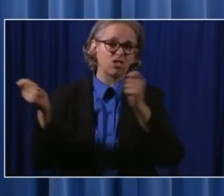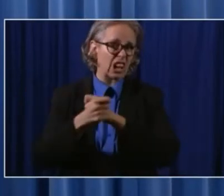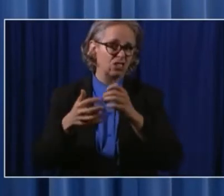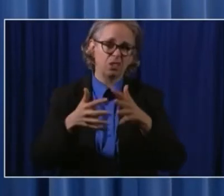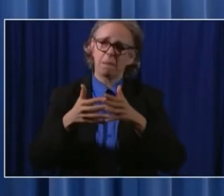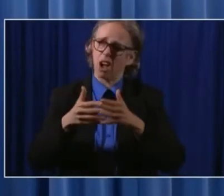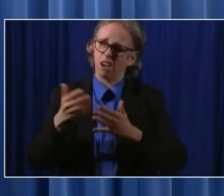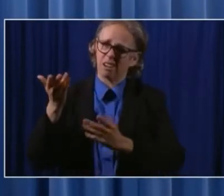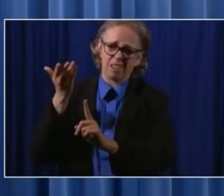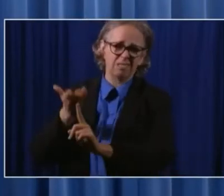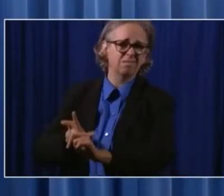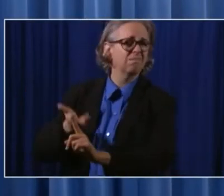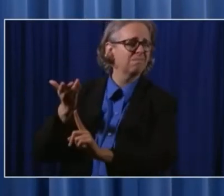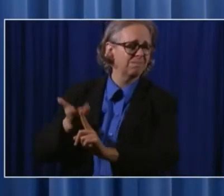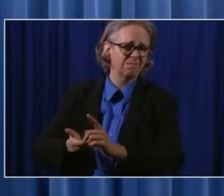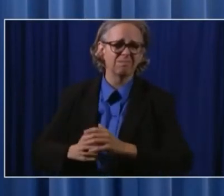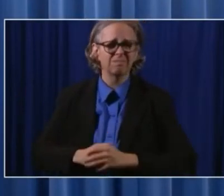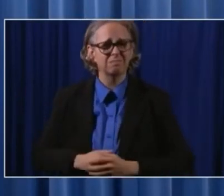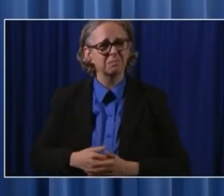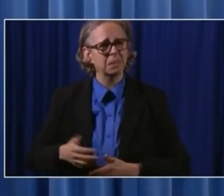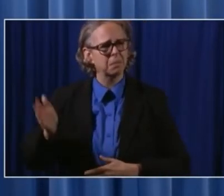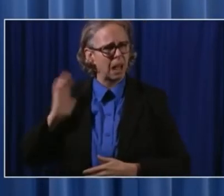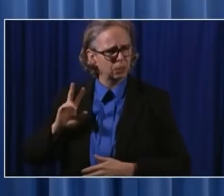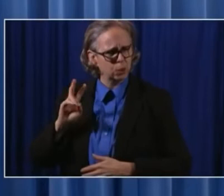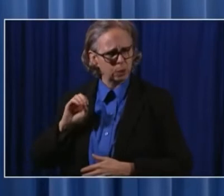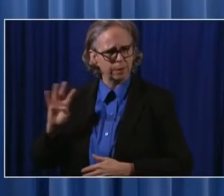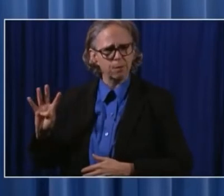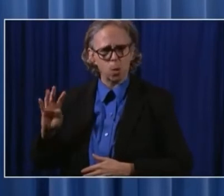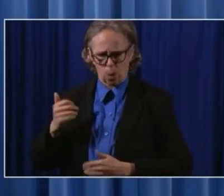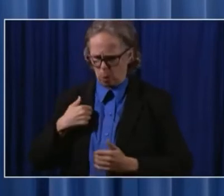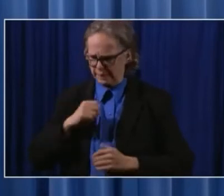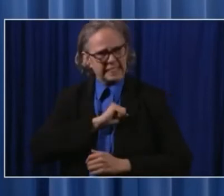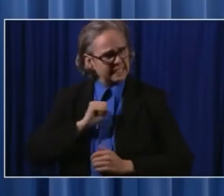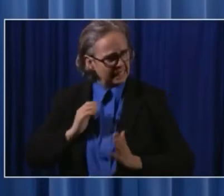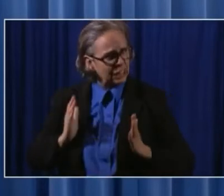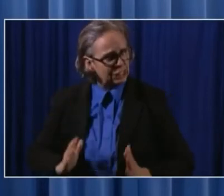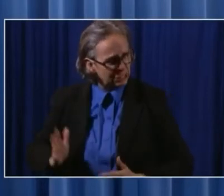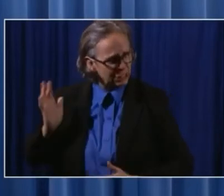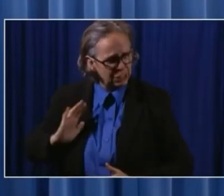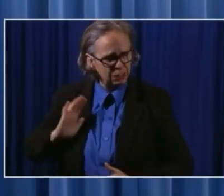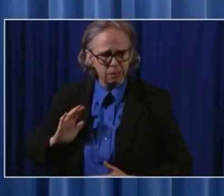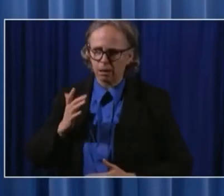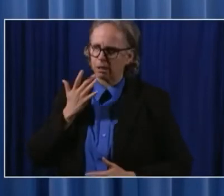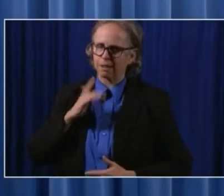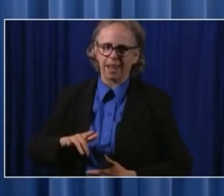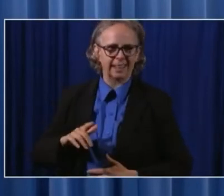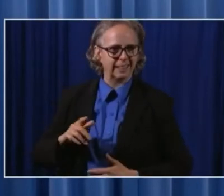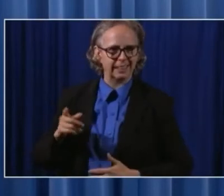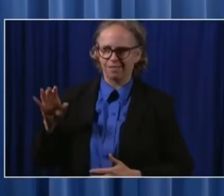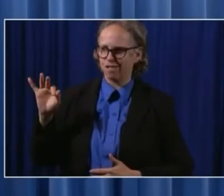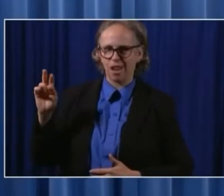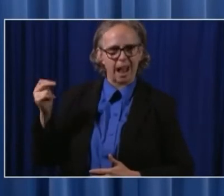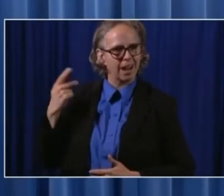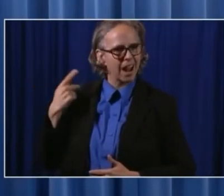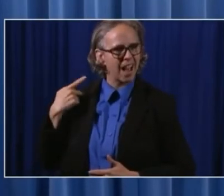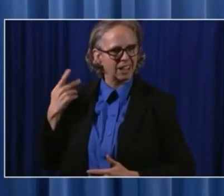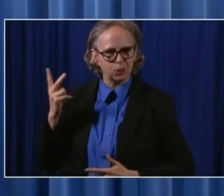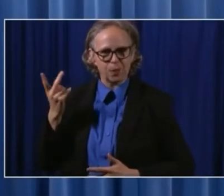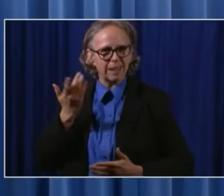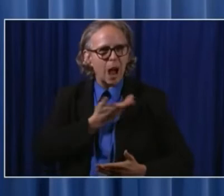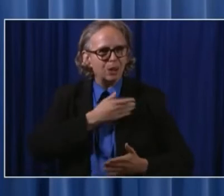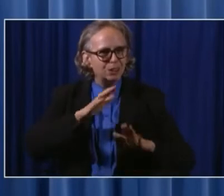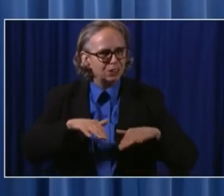in the United States Senate, I was privileged, Fran and I were, along with our two youngest children, Anna and Mark,